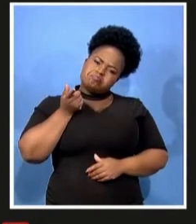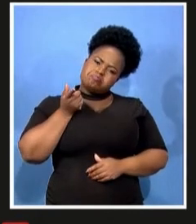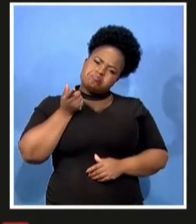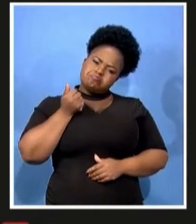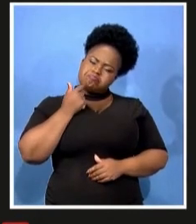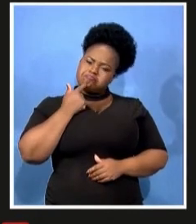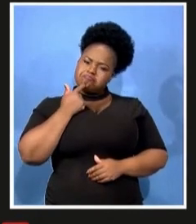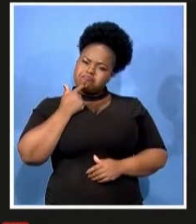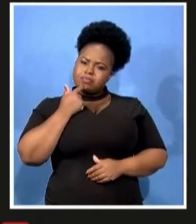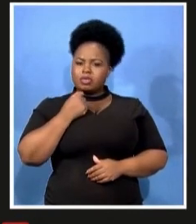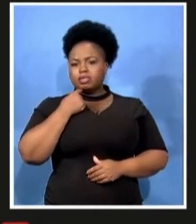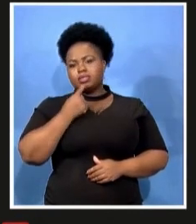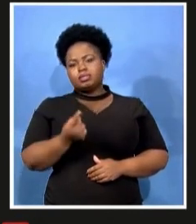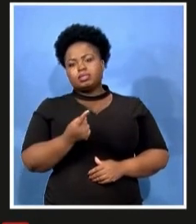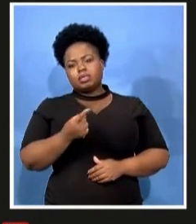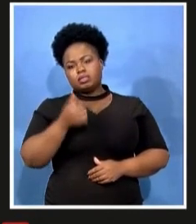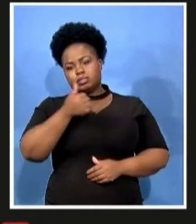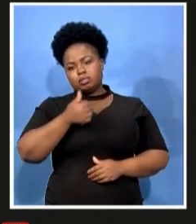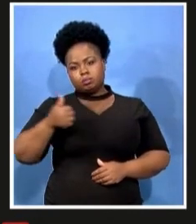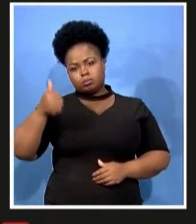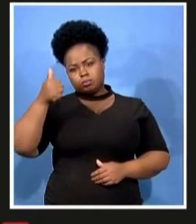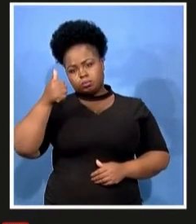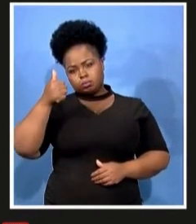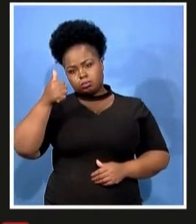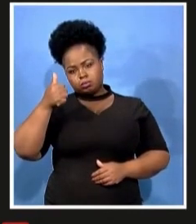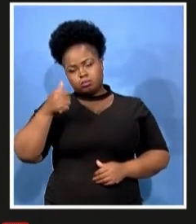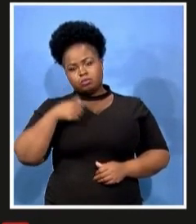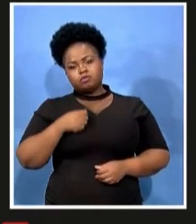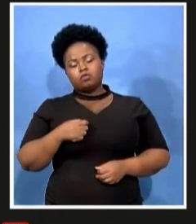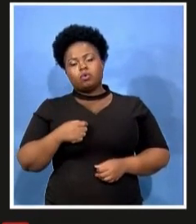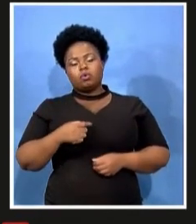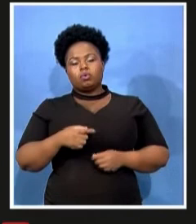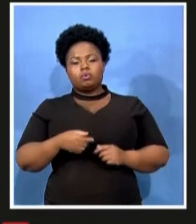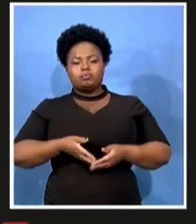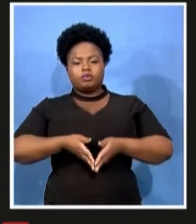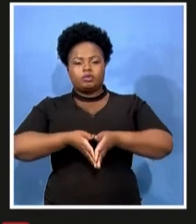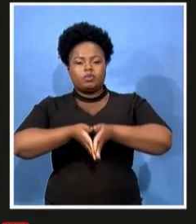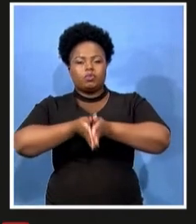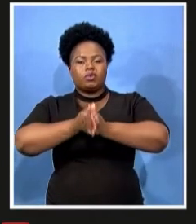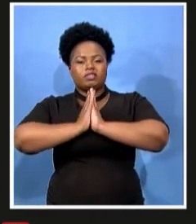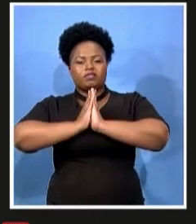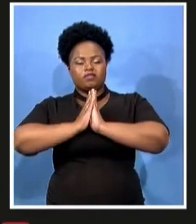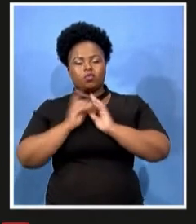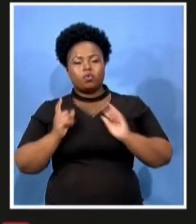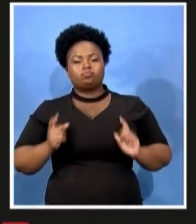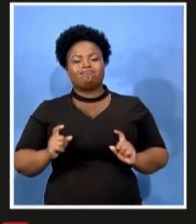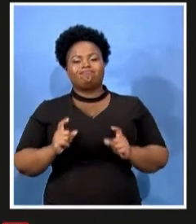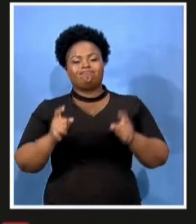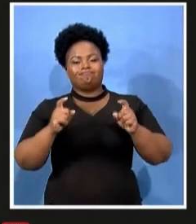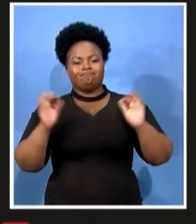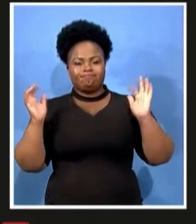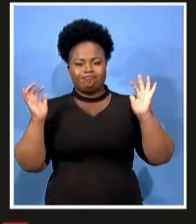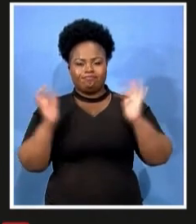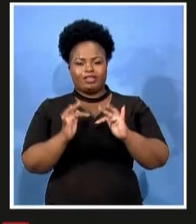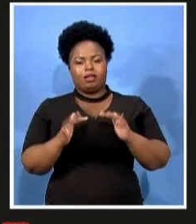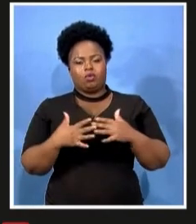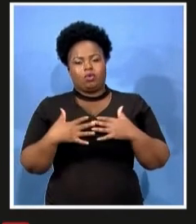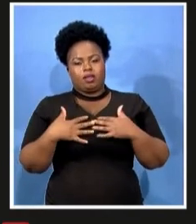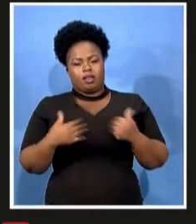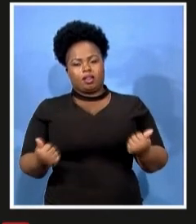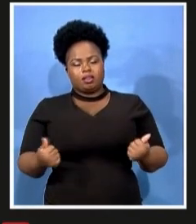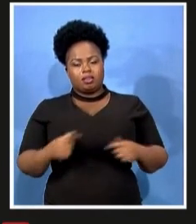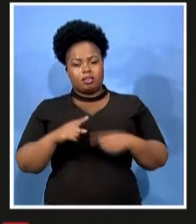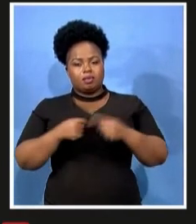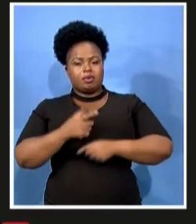request for an urgent convening of a portfolio committee on health regarding the vaccine rollout plan. I'm therefore